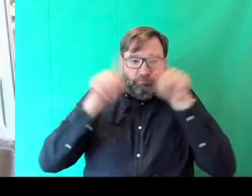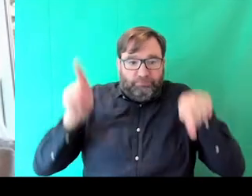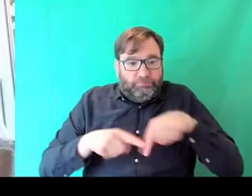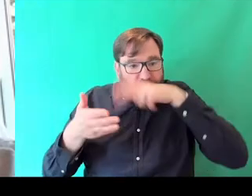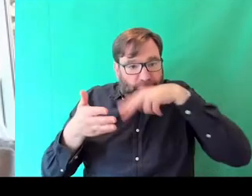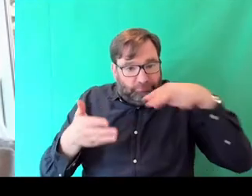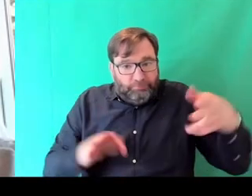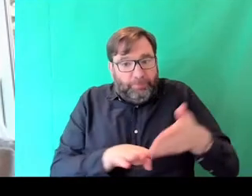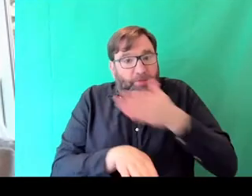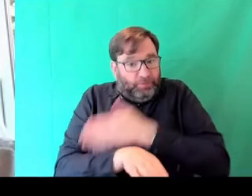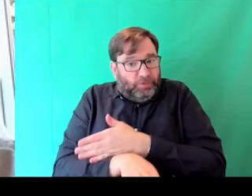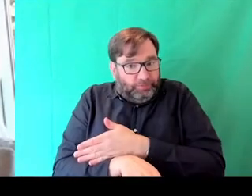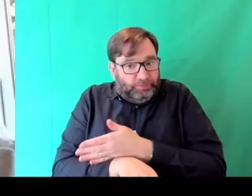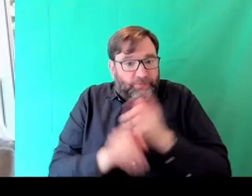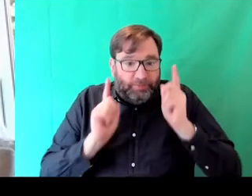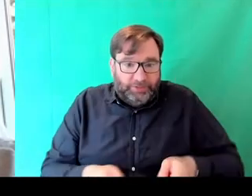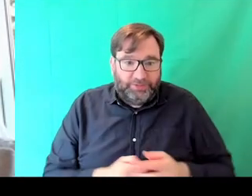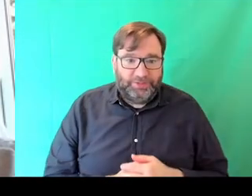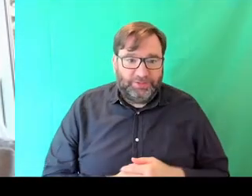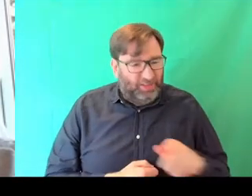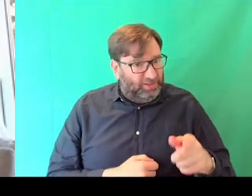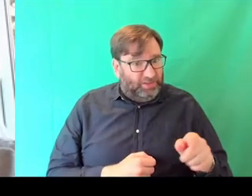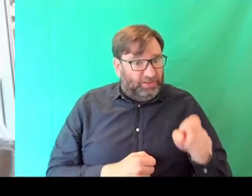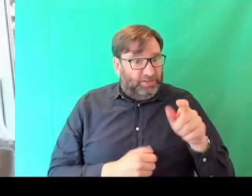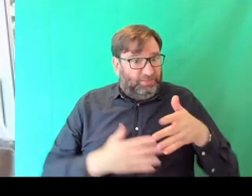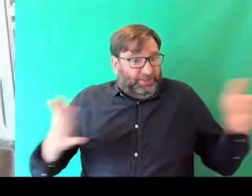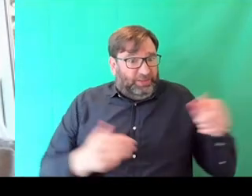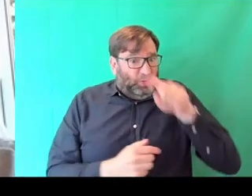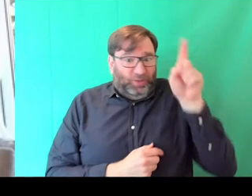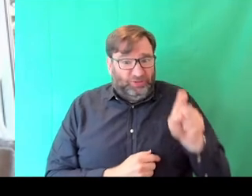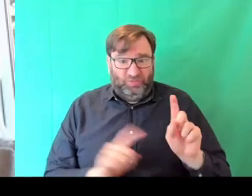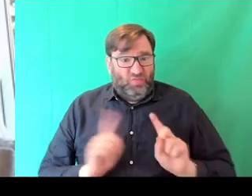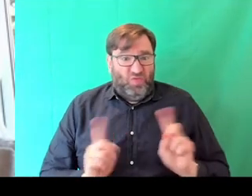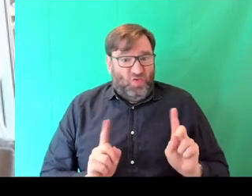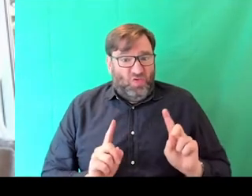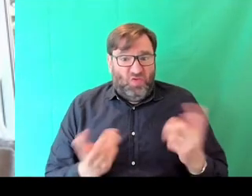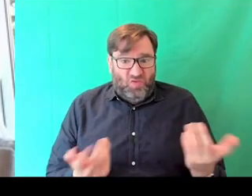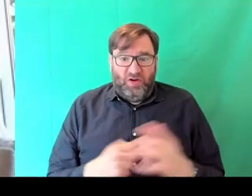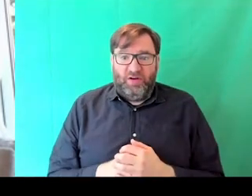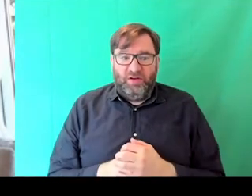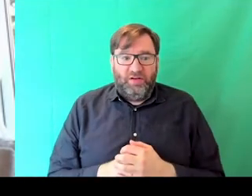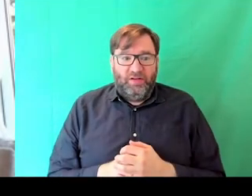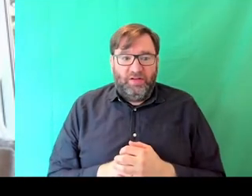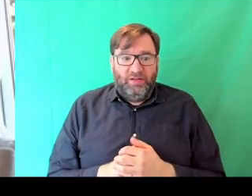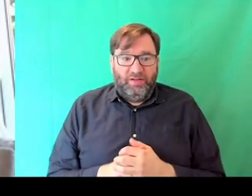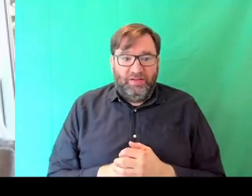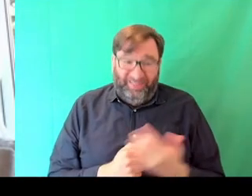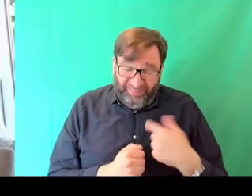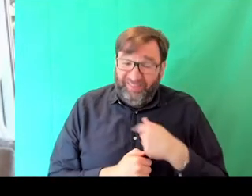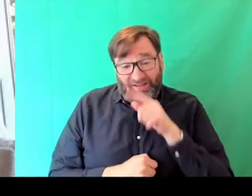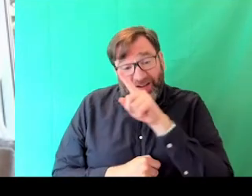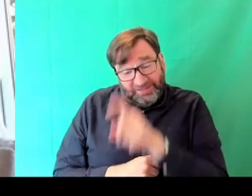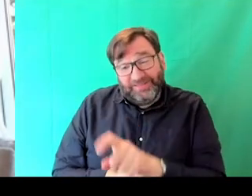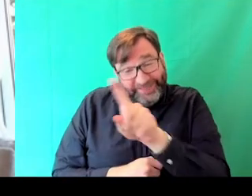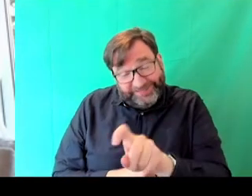meetings. But it's really a simple question that I've asked into the room, but my need is to have the ability to follow